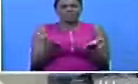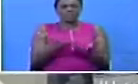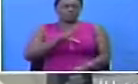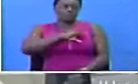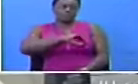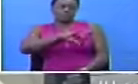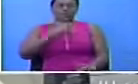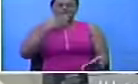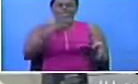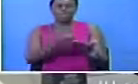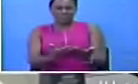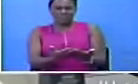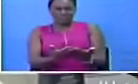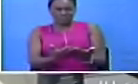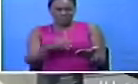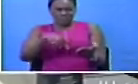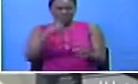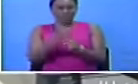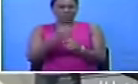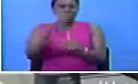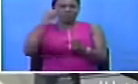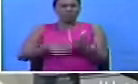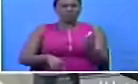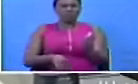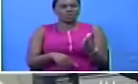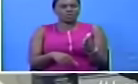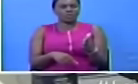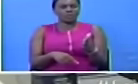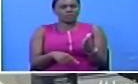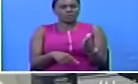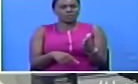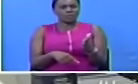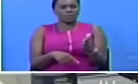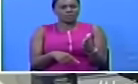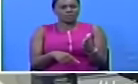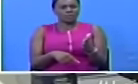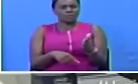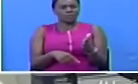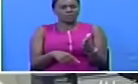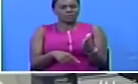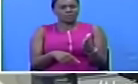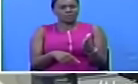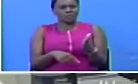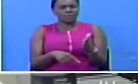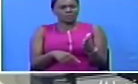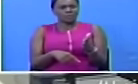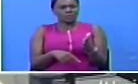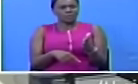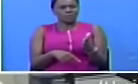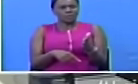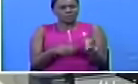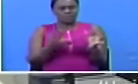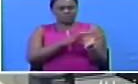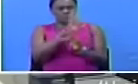patient. What we will do, because indeed we are gentlemen, it's a